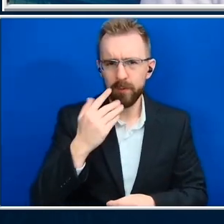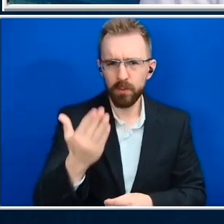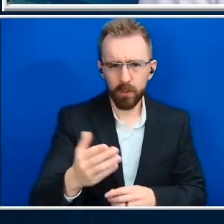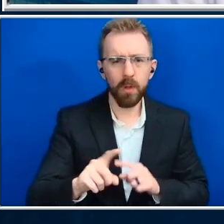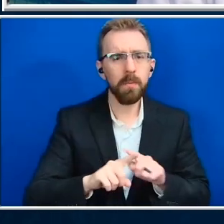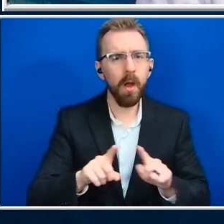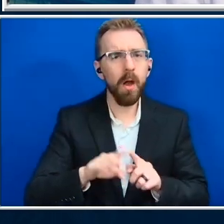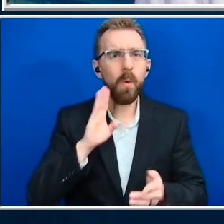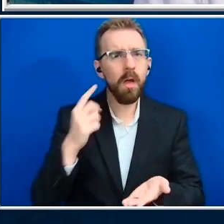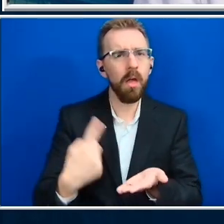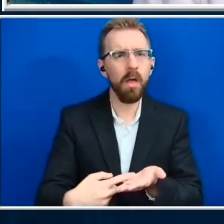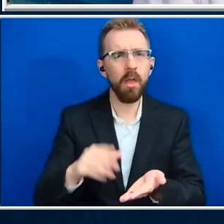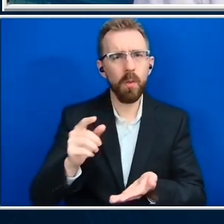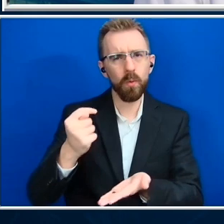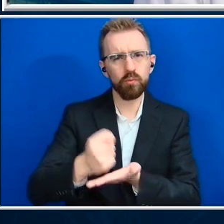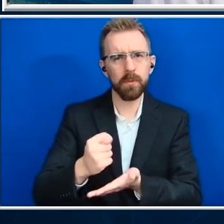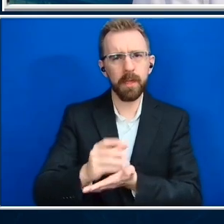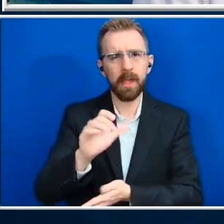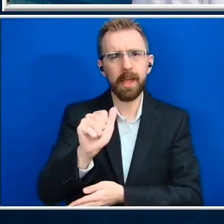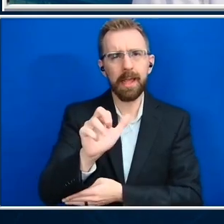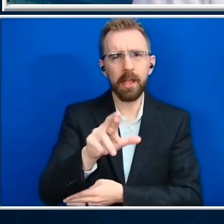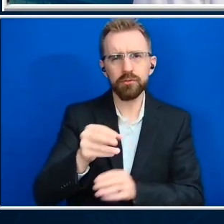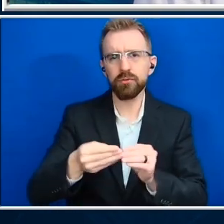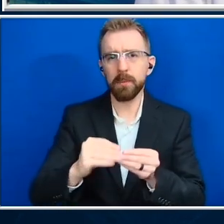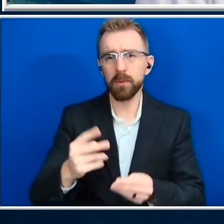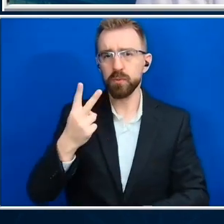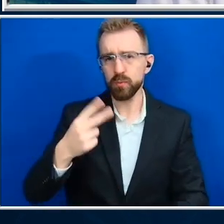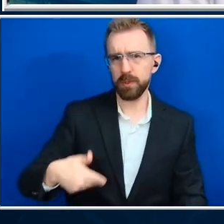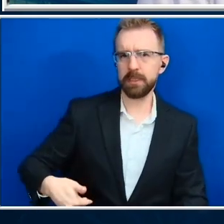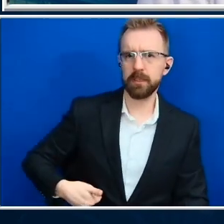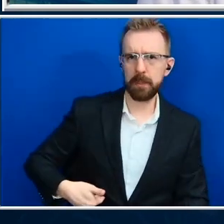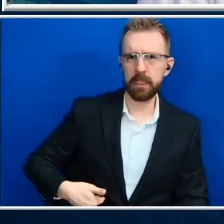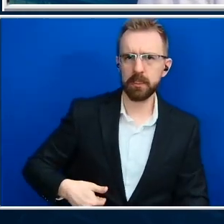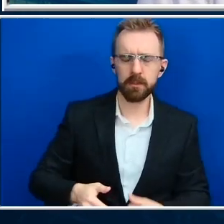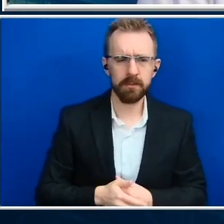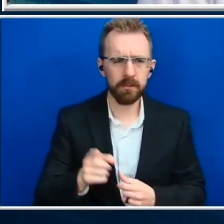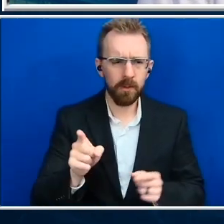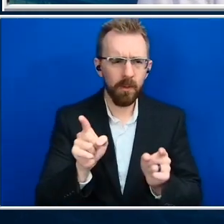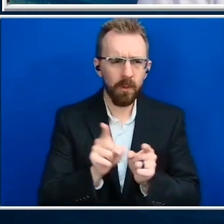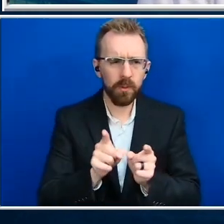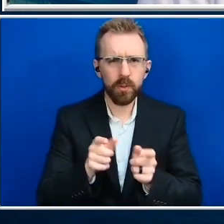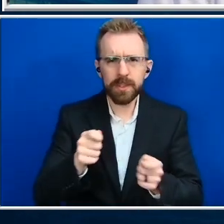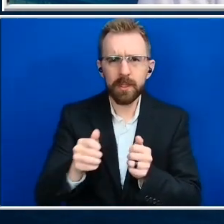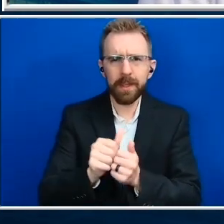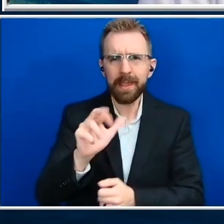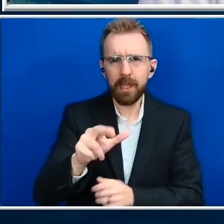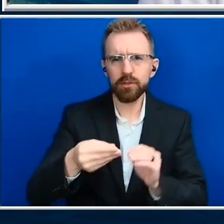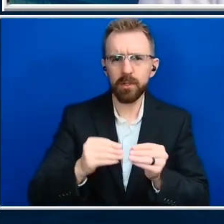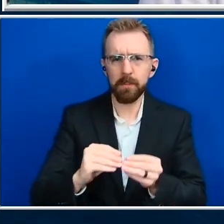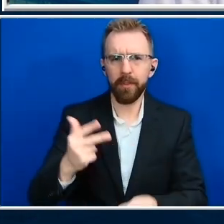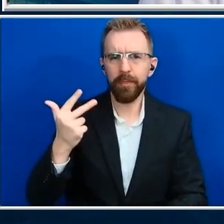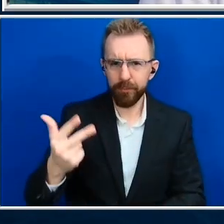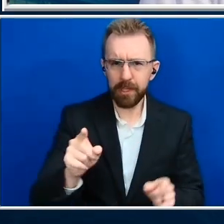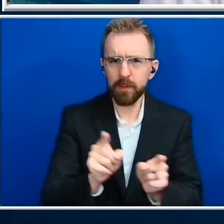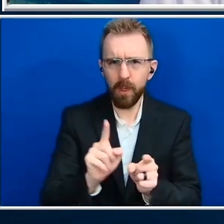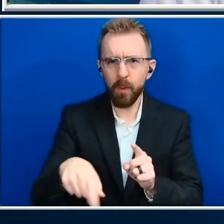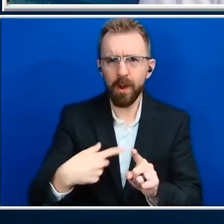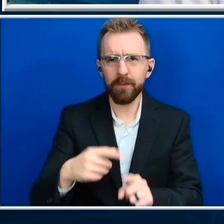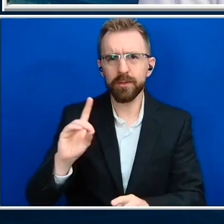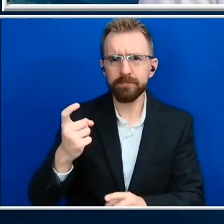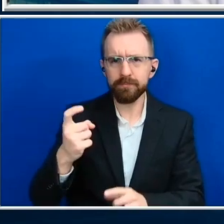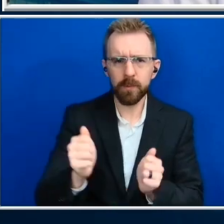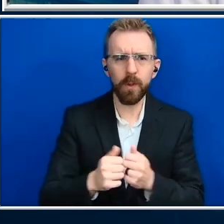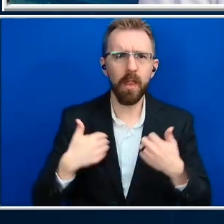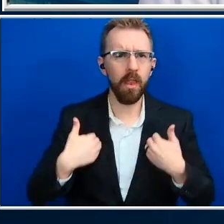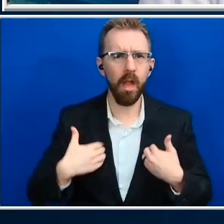for cancer number 2 in the stomach. But you're also dealing with cancer number 3 as well when you were diagnosed with lung cancer.